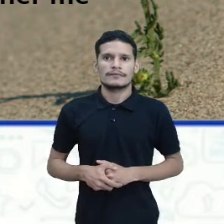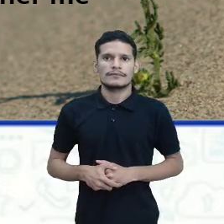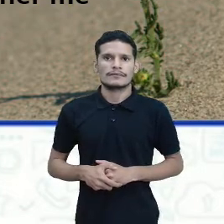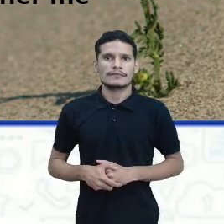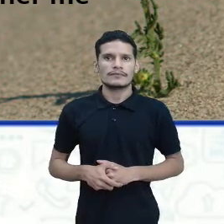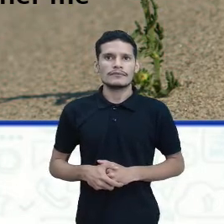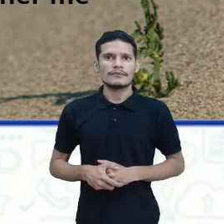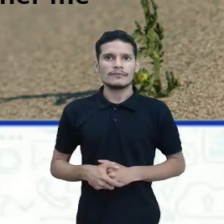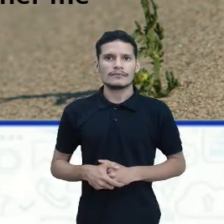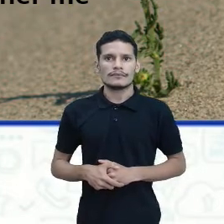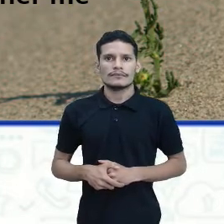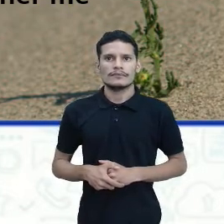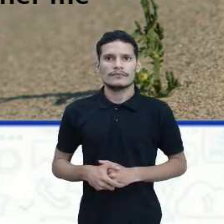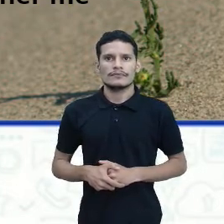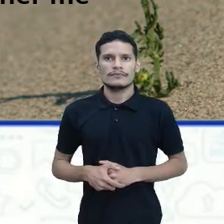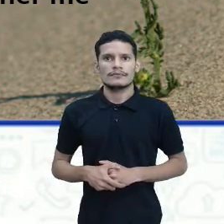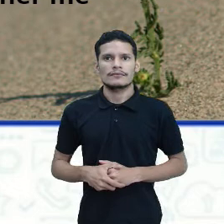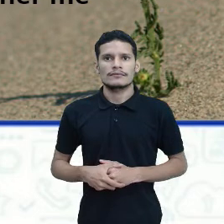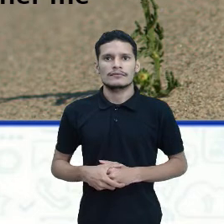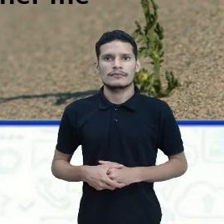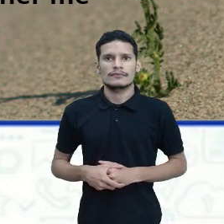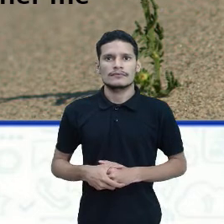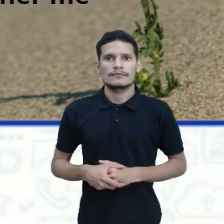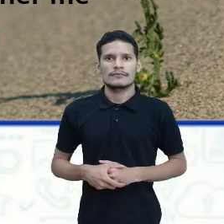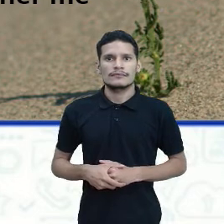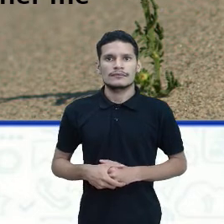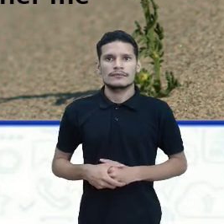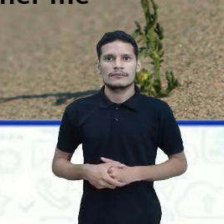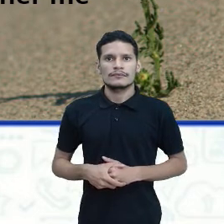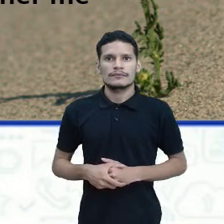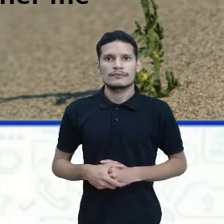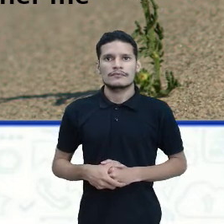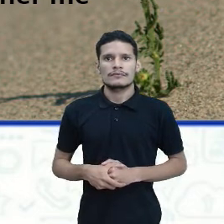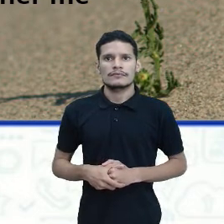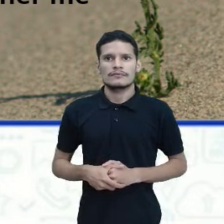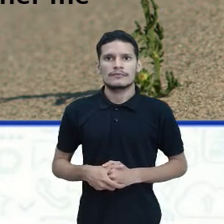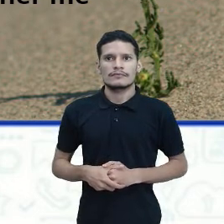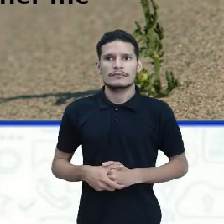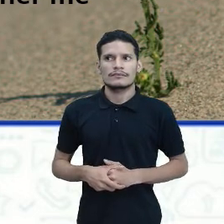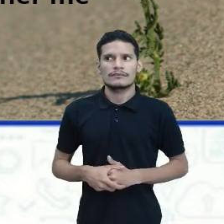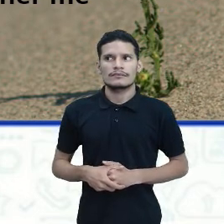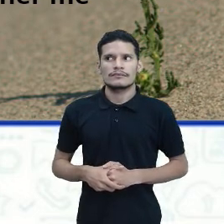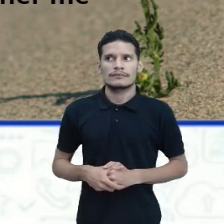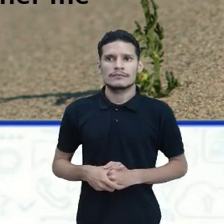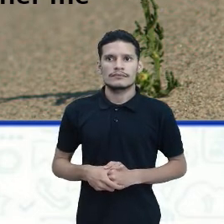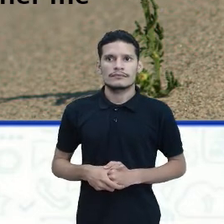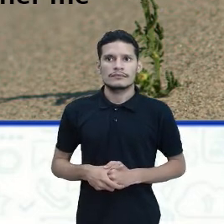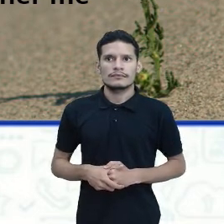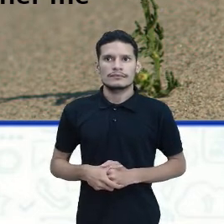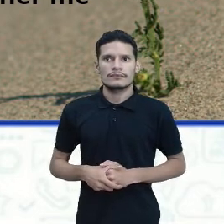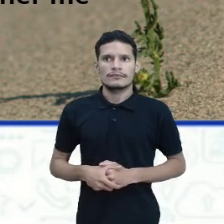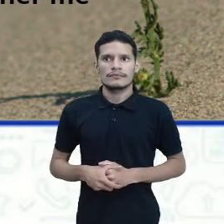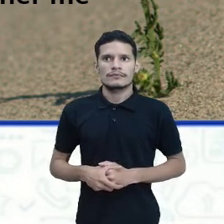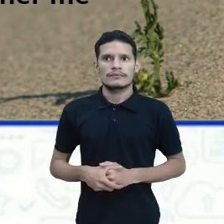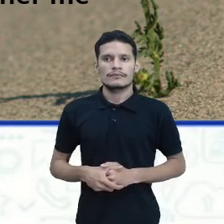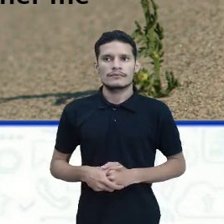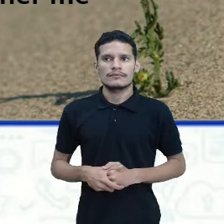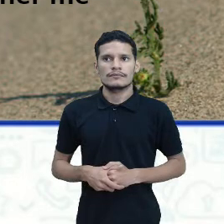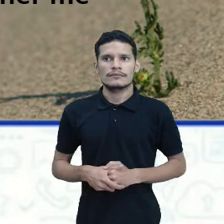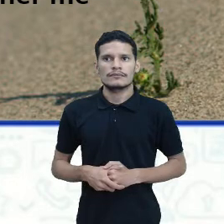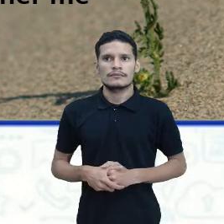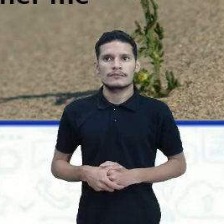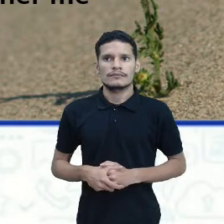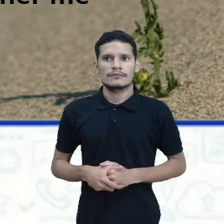space. I just walk in and find you here with that sad look upon your face. I should have changed my